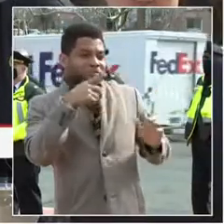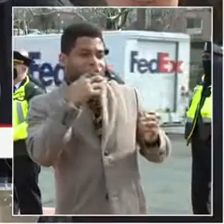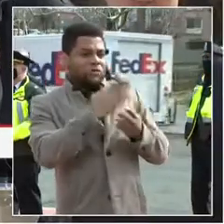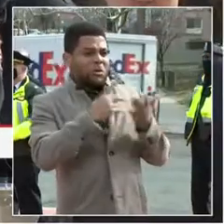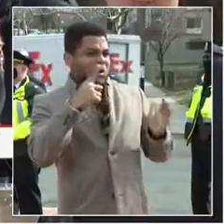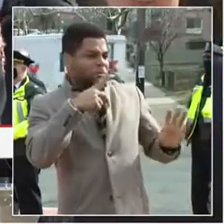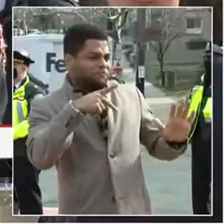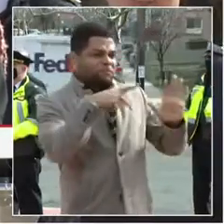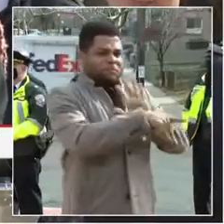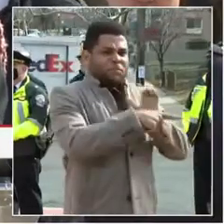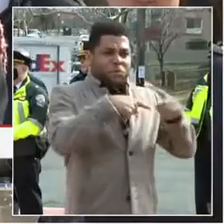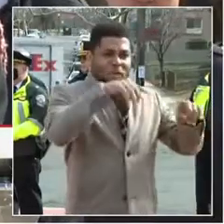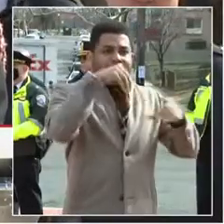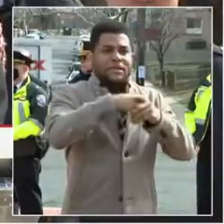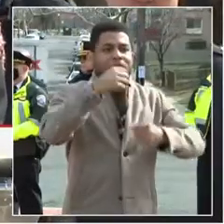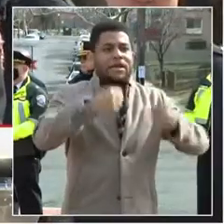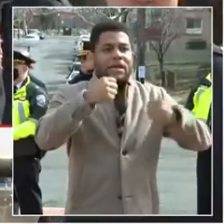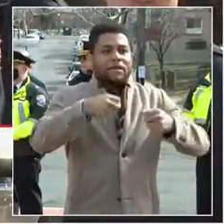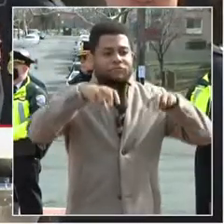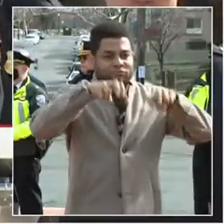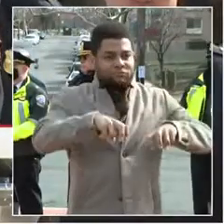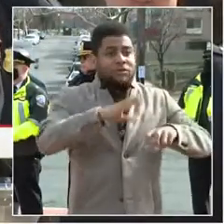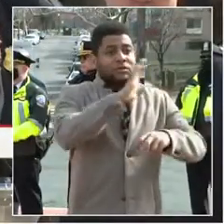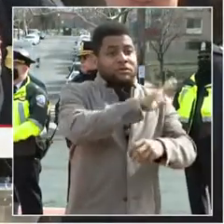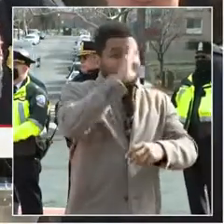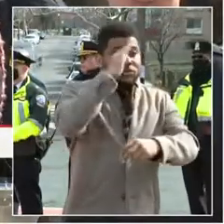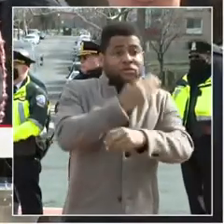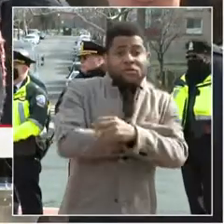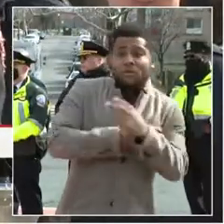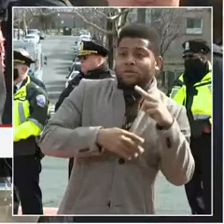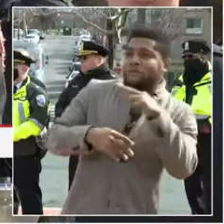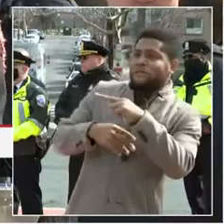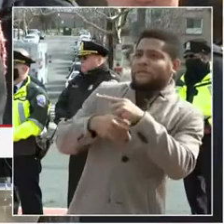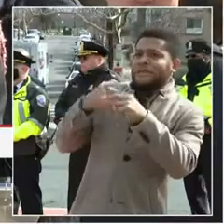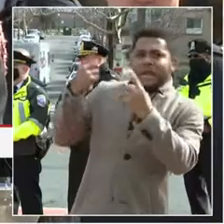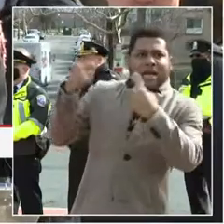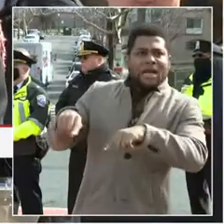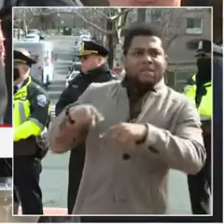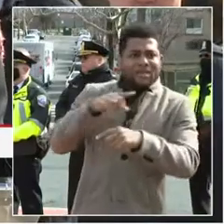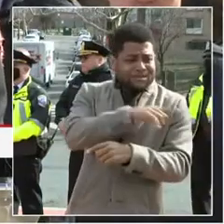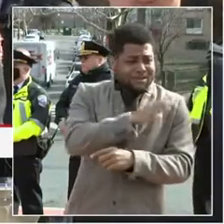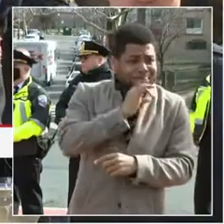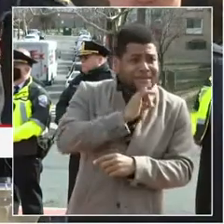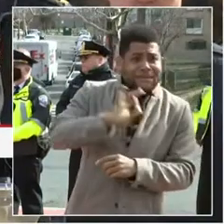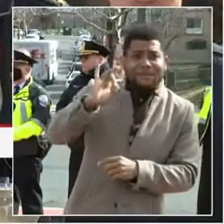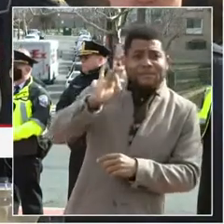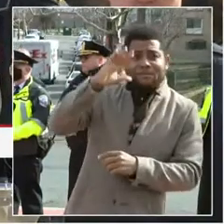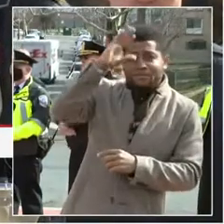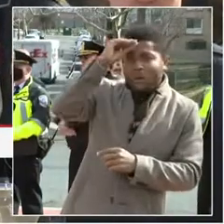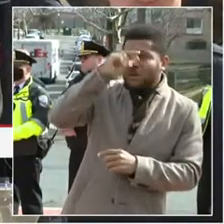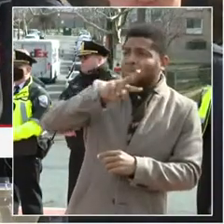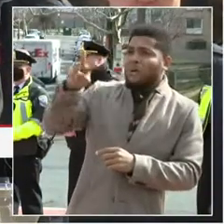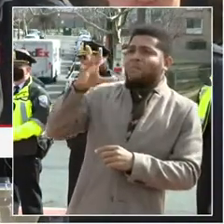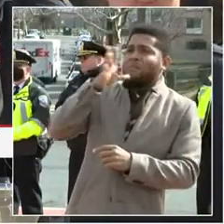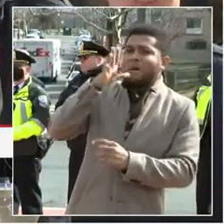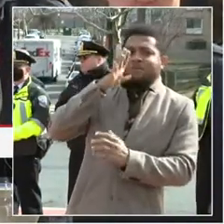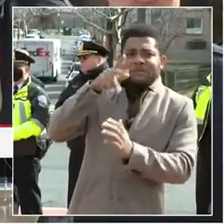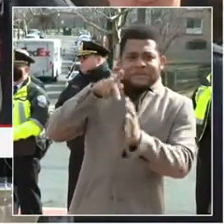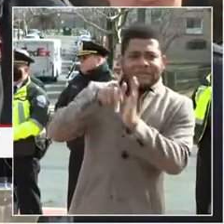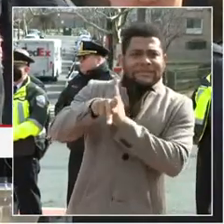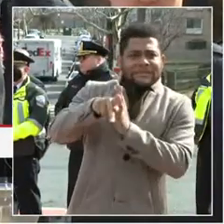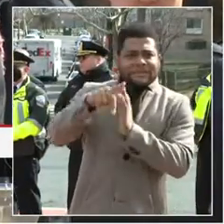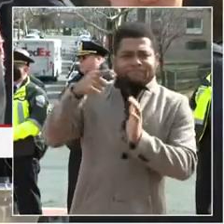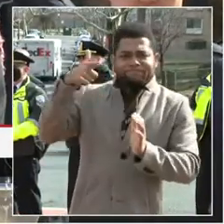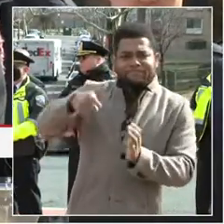son. An 8-year-old has lost his mother because of the wanton and reckless use of guns in our